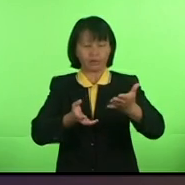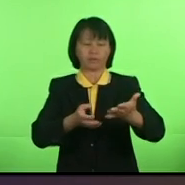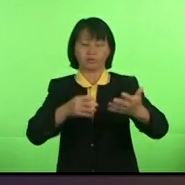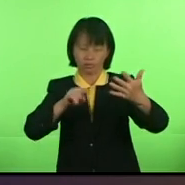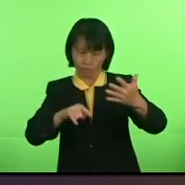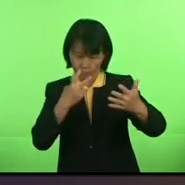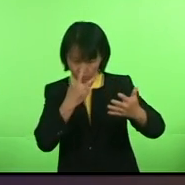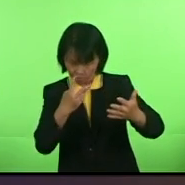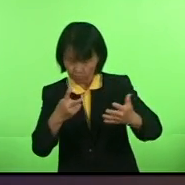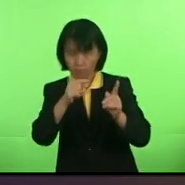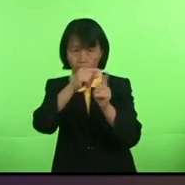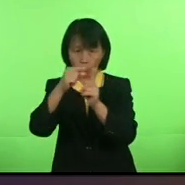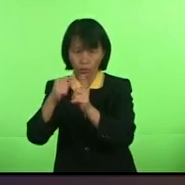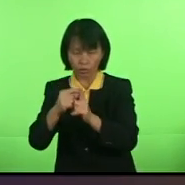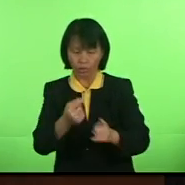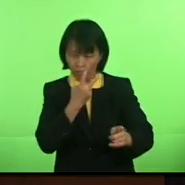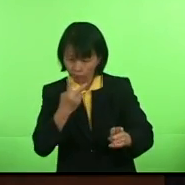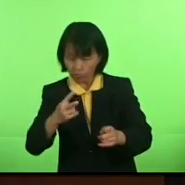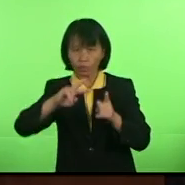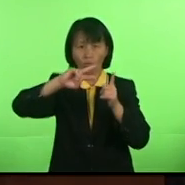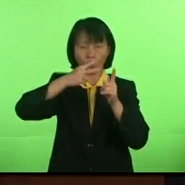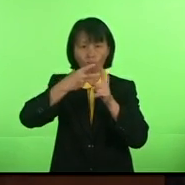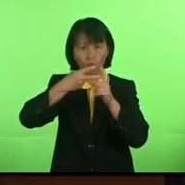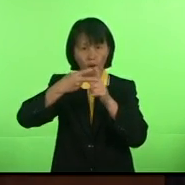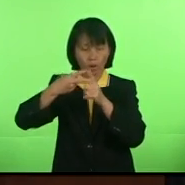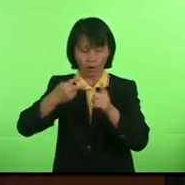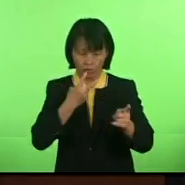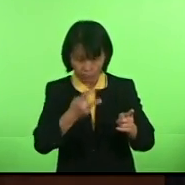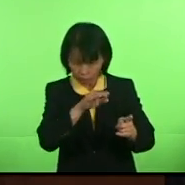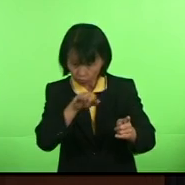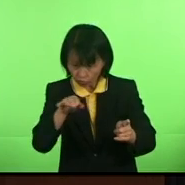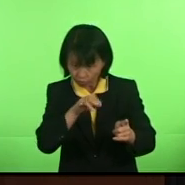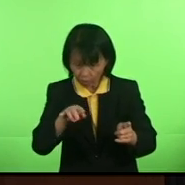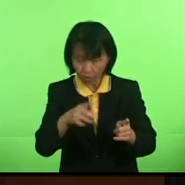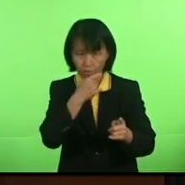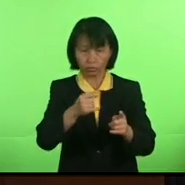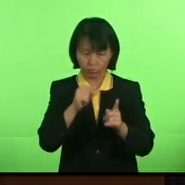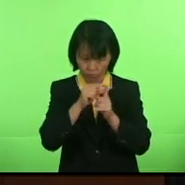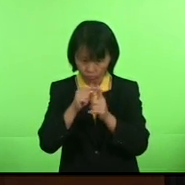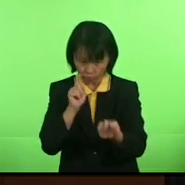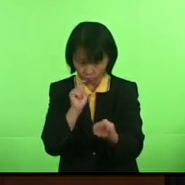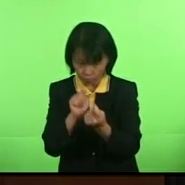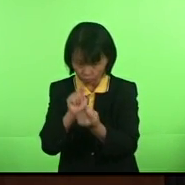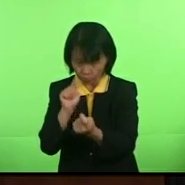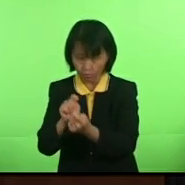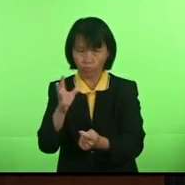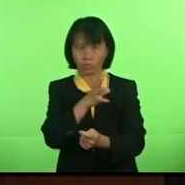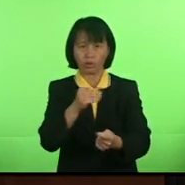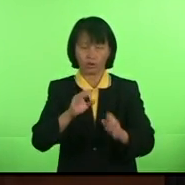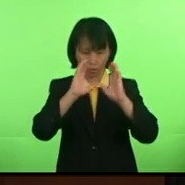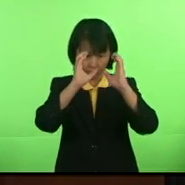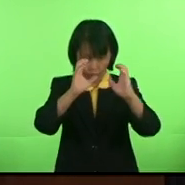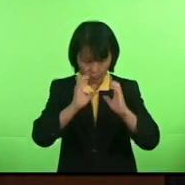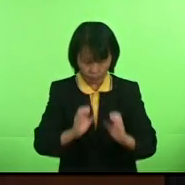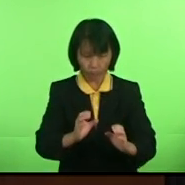the grammar, the vocabulary, the spelling, the punctuation, and also the format.